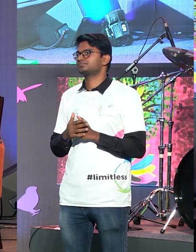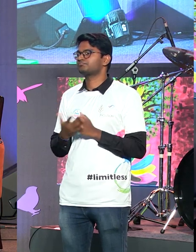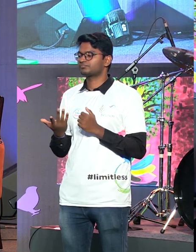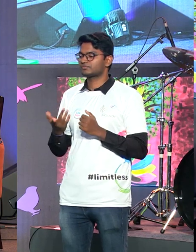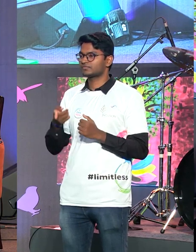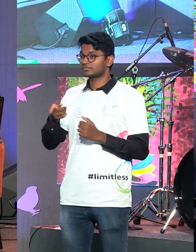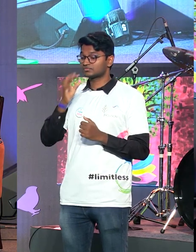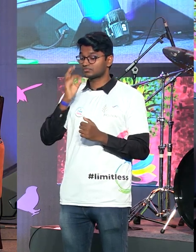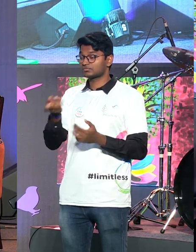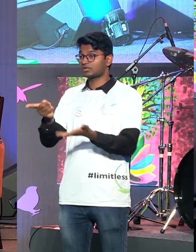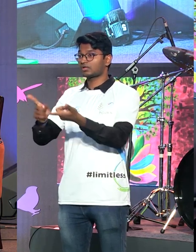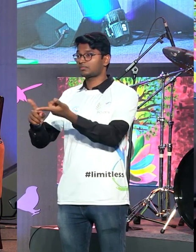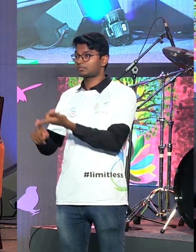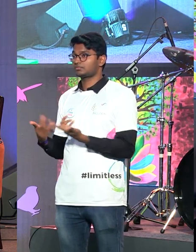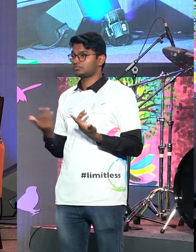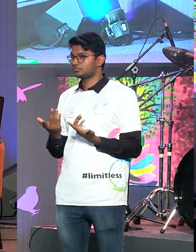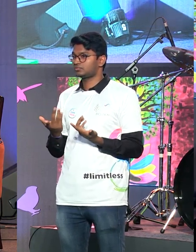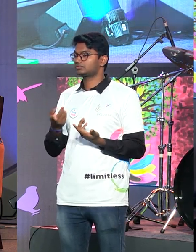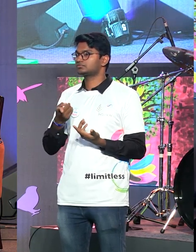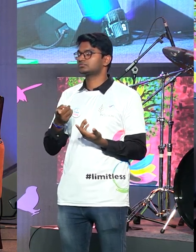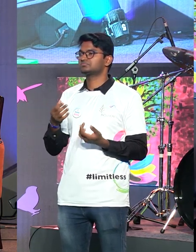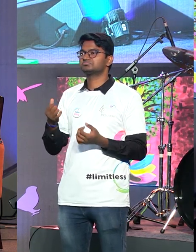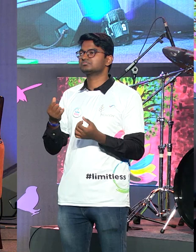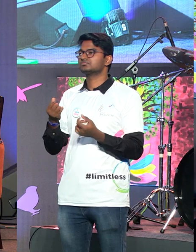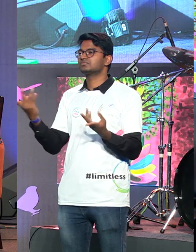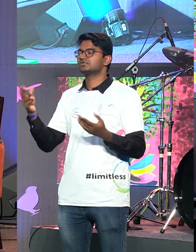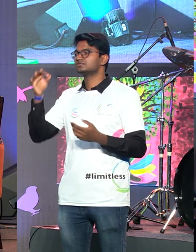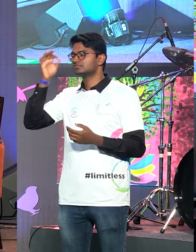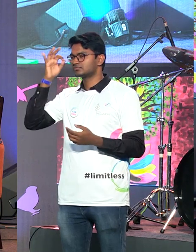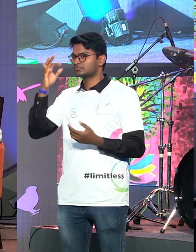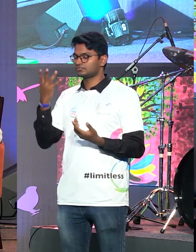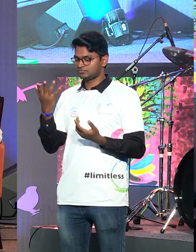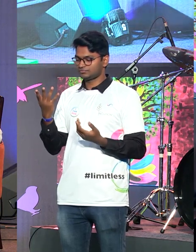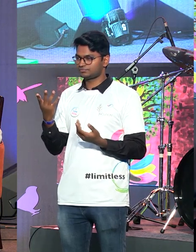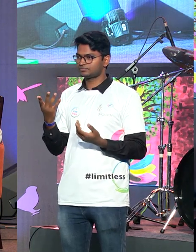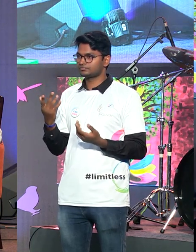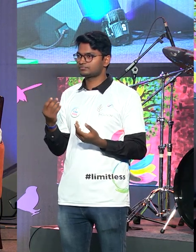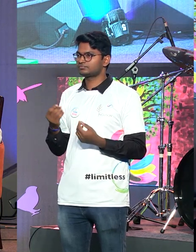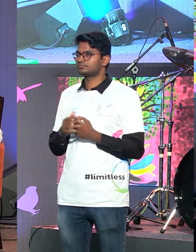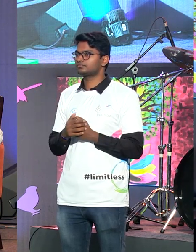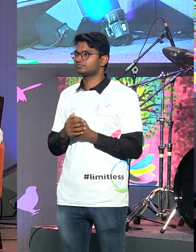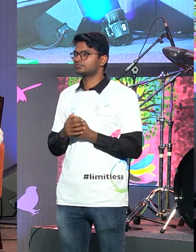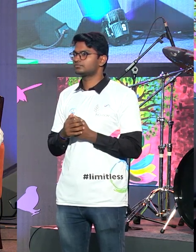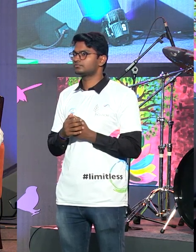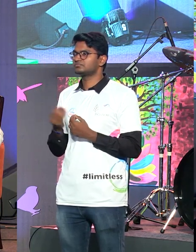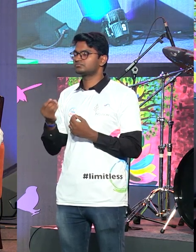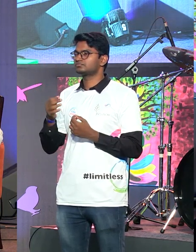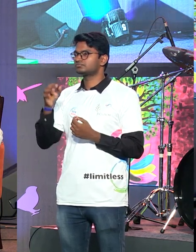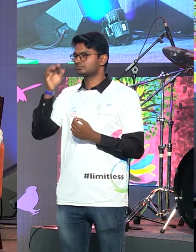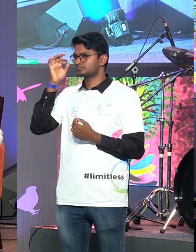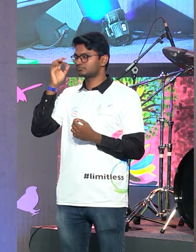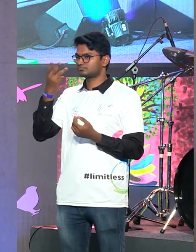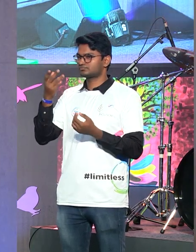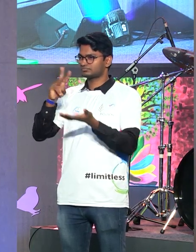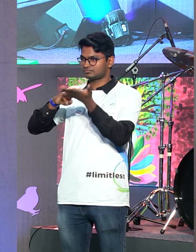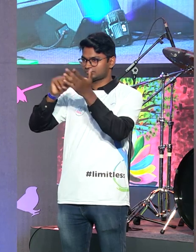realities are. But, mainstream cinema largely has to obviously please a lot more people. That's why we call it mainstream, because it